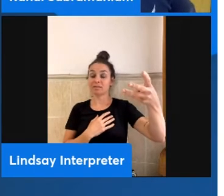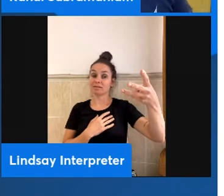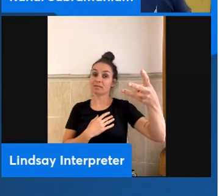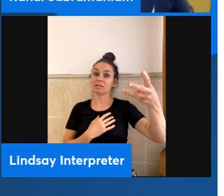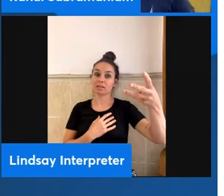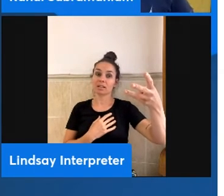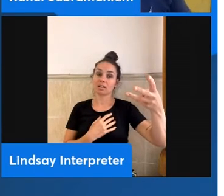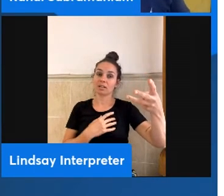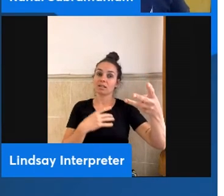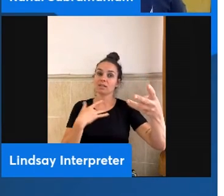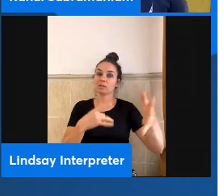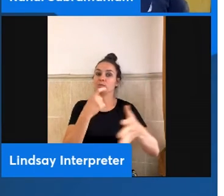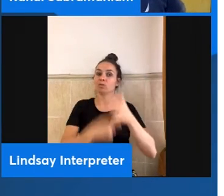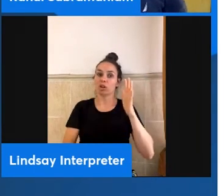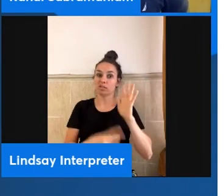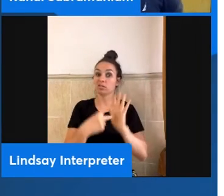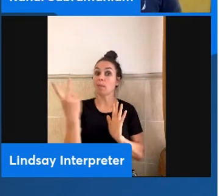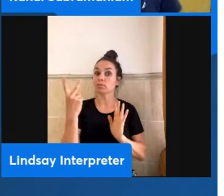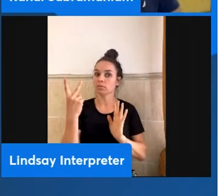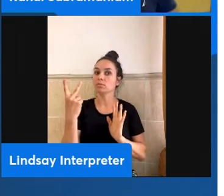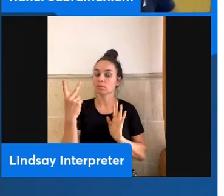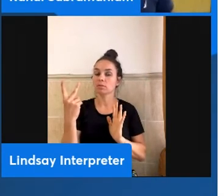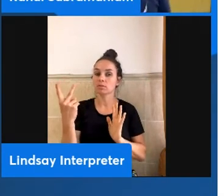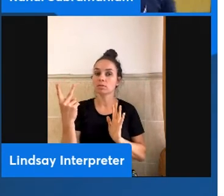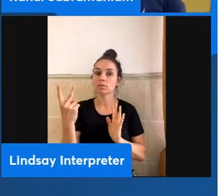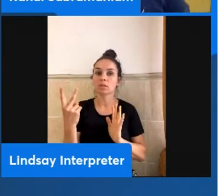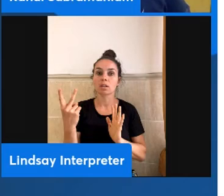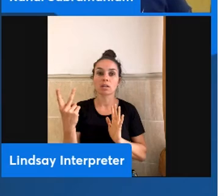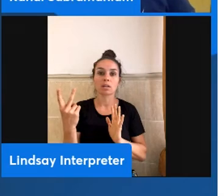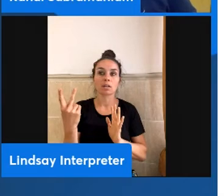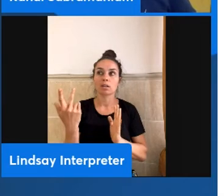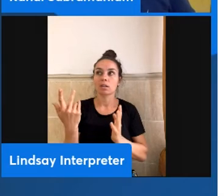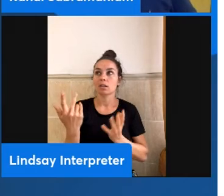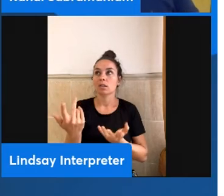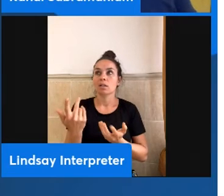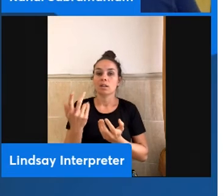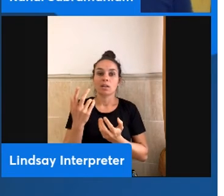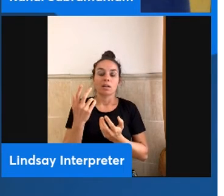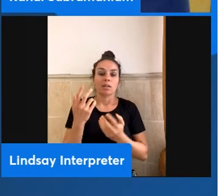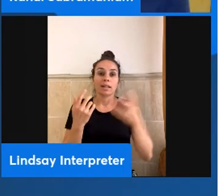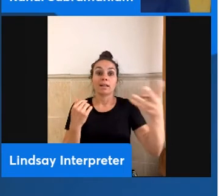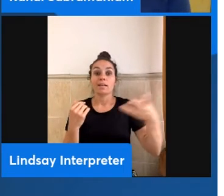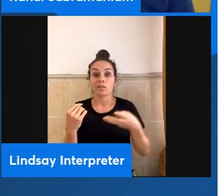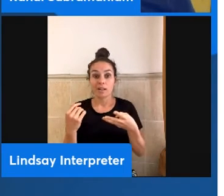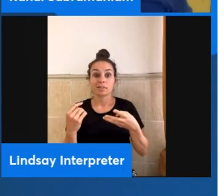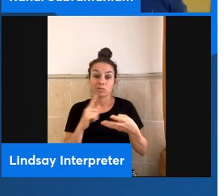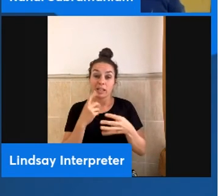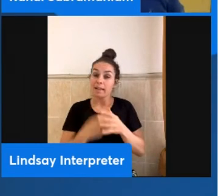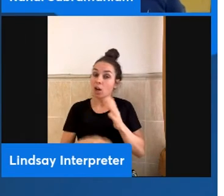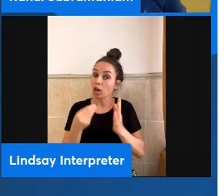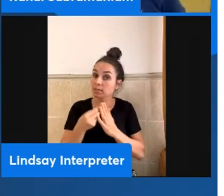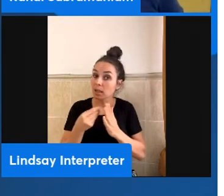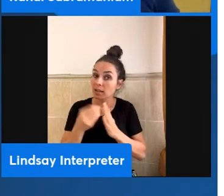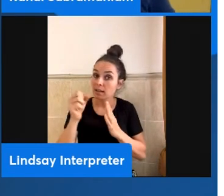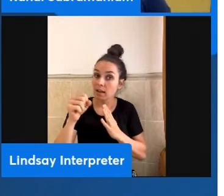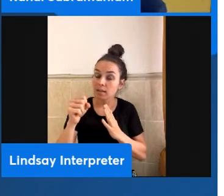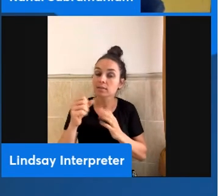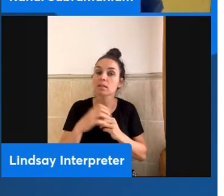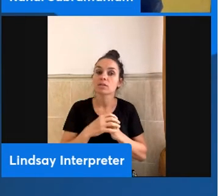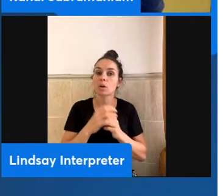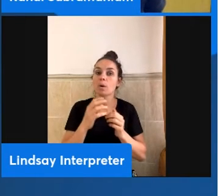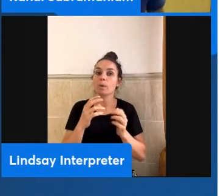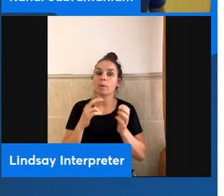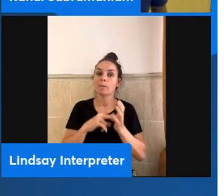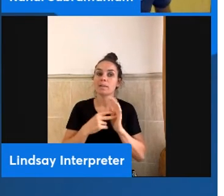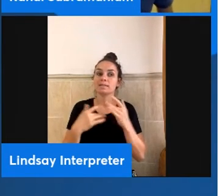of double of what it should have been because they cover ingress costs by overcharging on the egress.